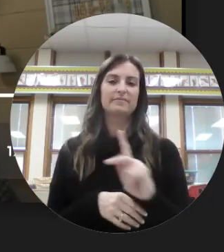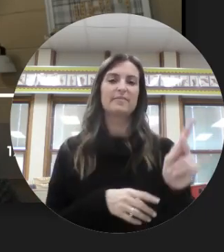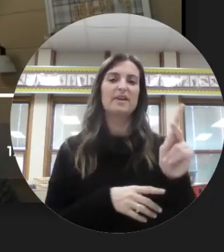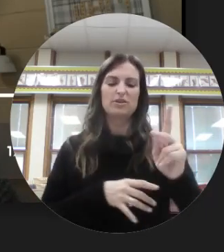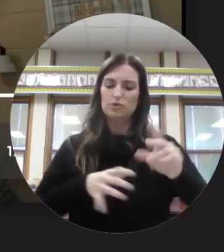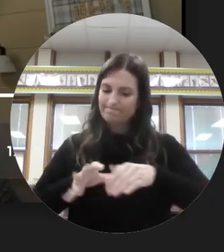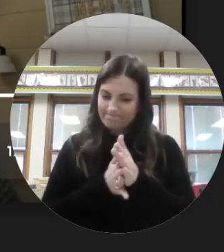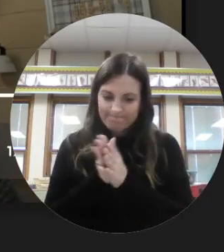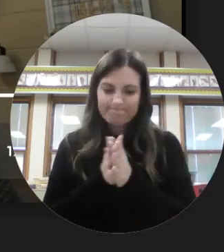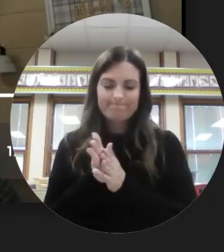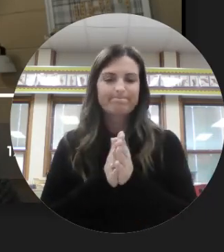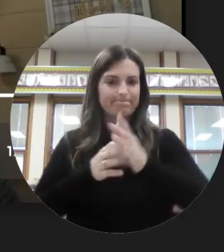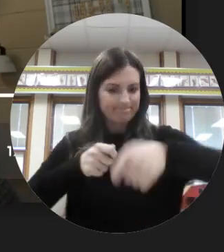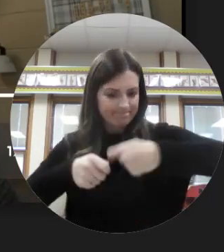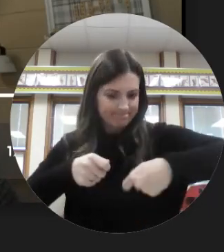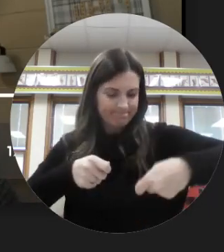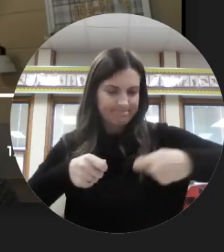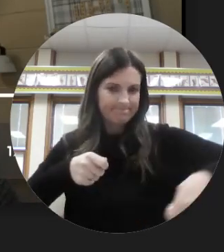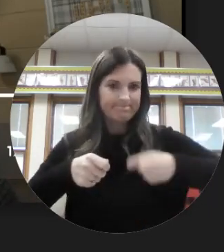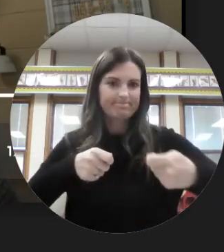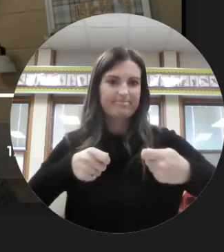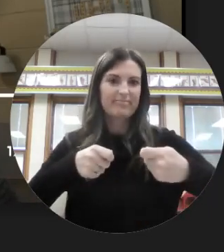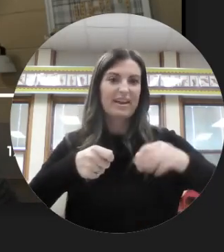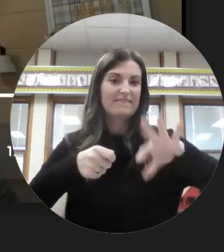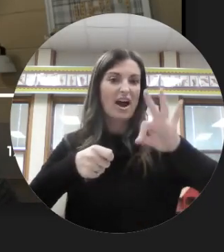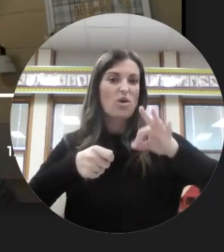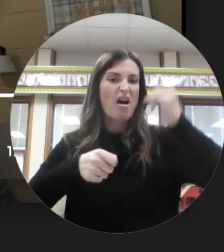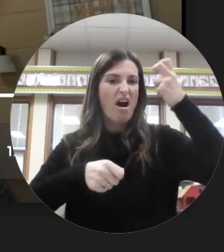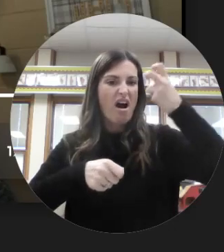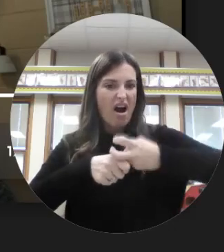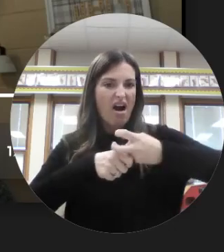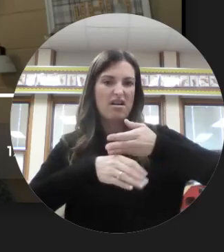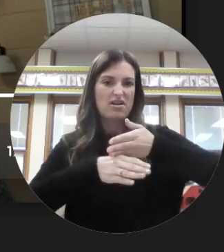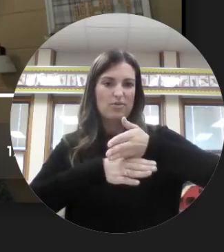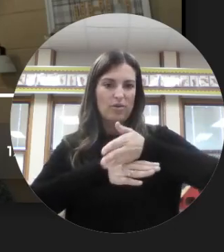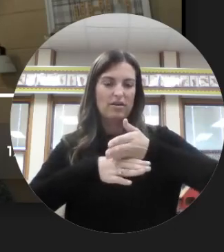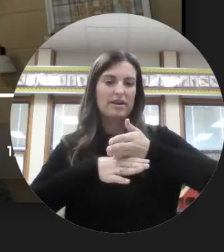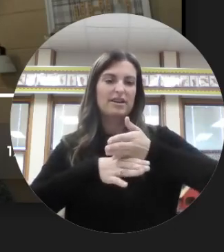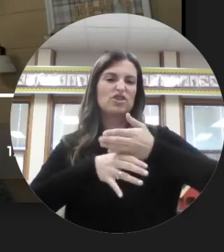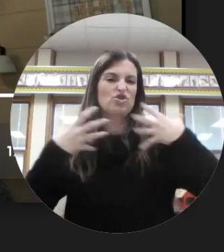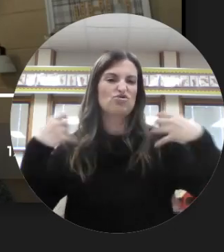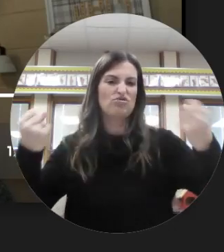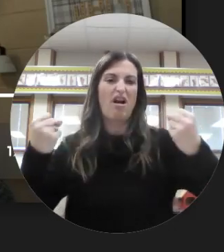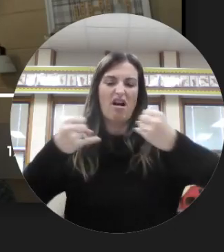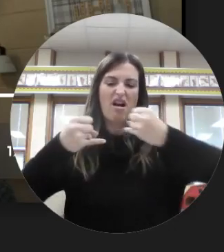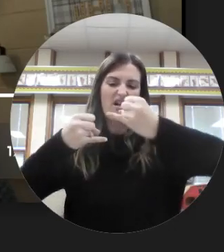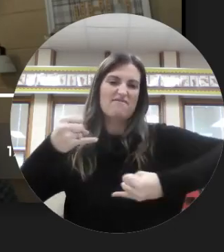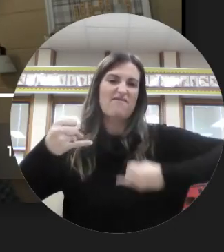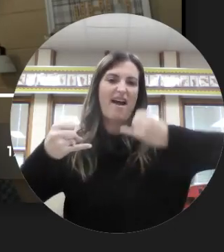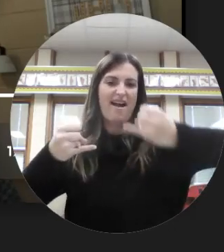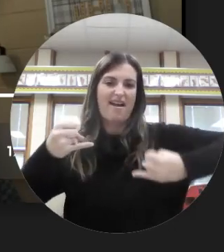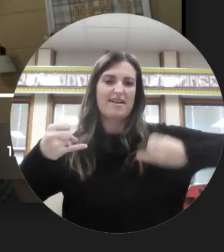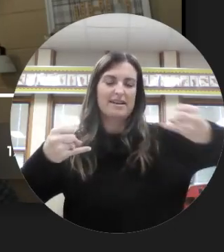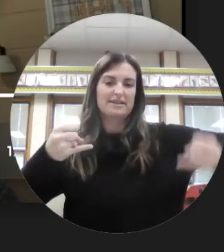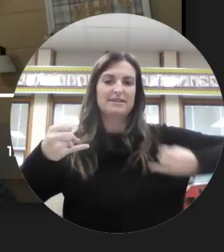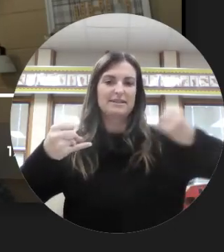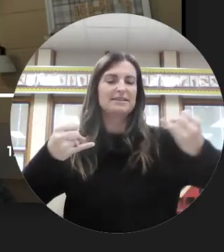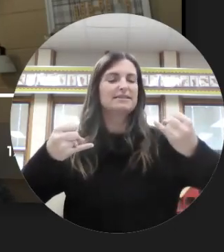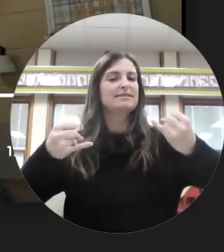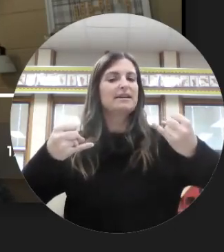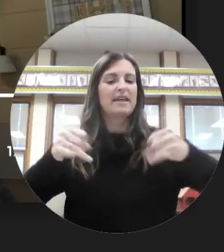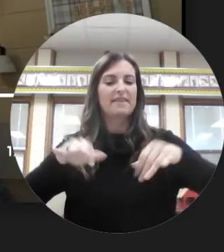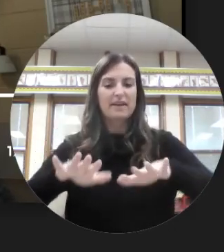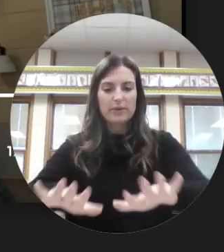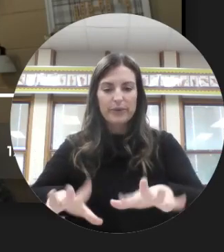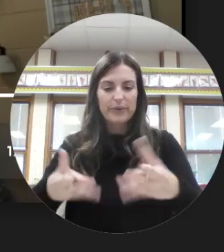determined to get it right. They found even harder wood and even tougher vines. They experimented with resin, heating it by the fire,